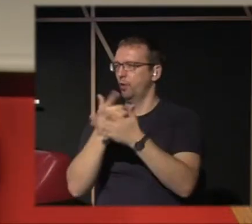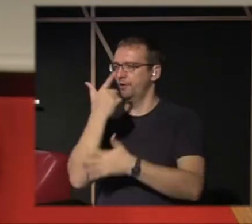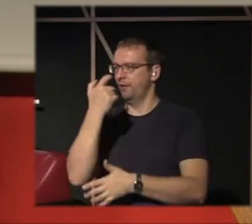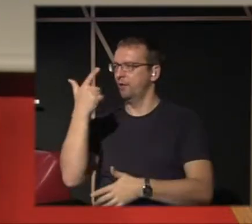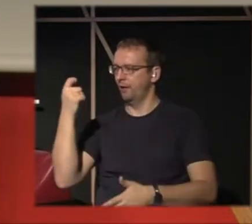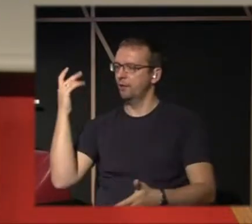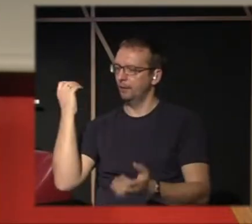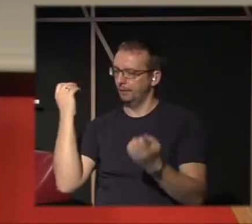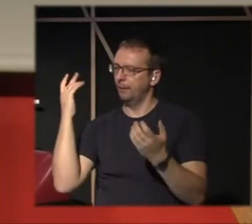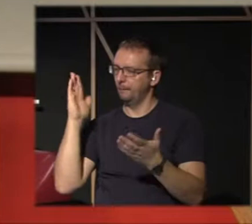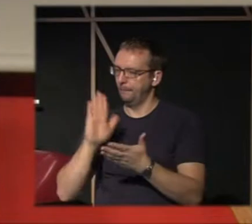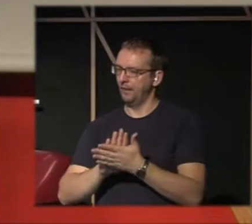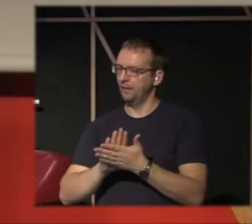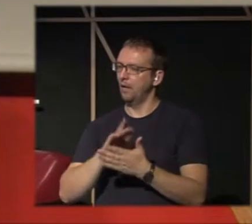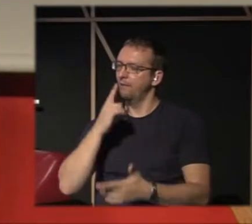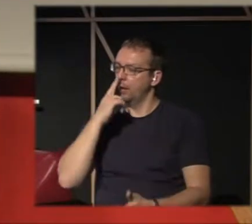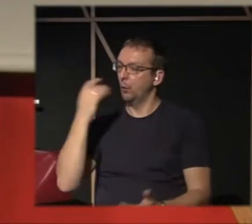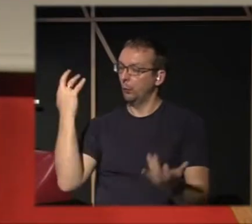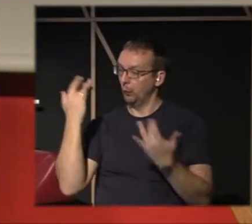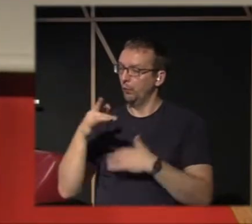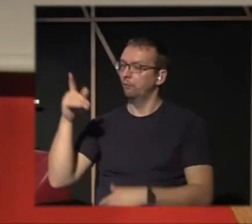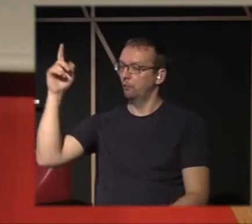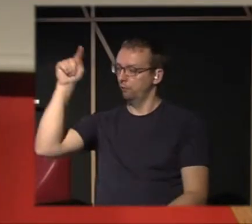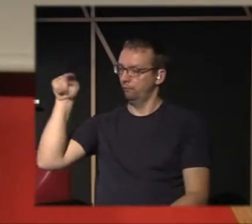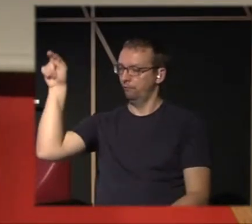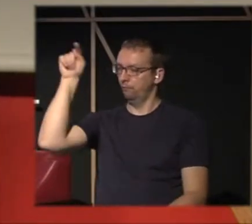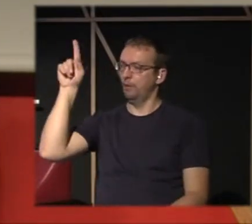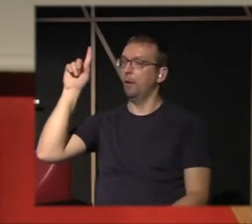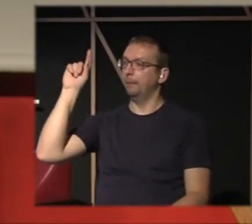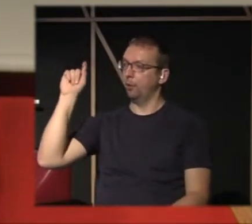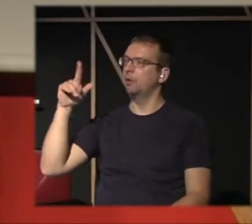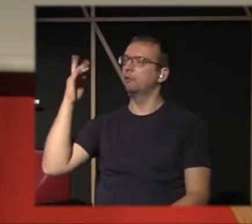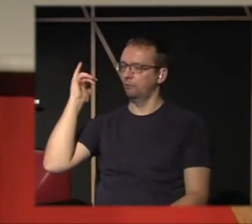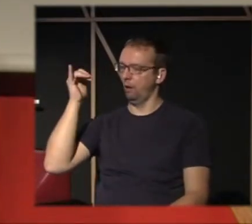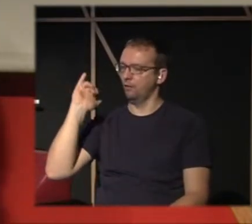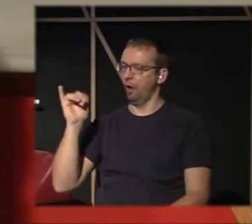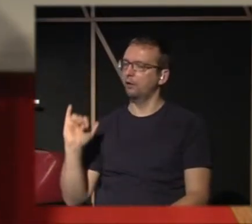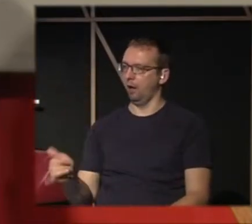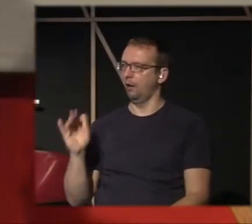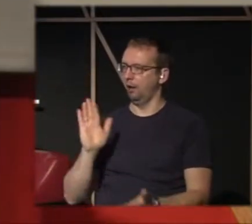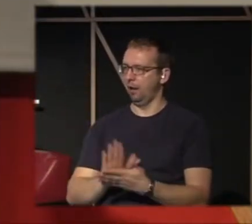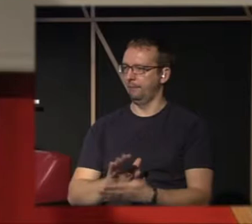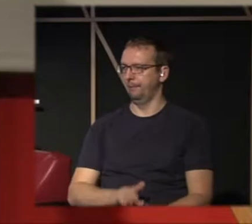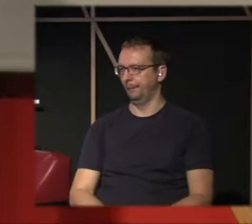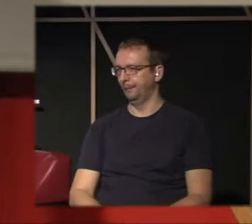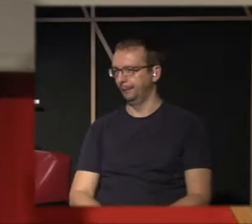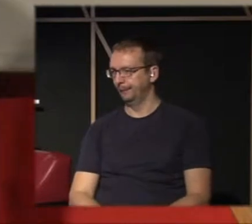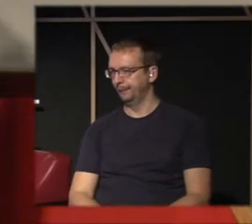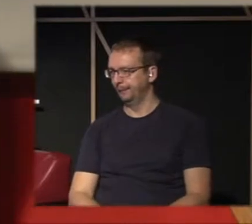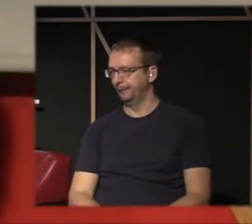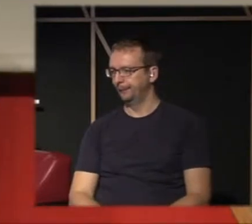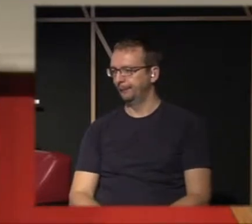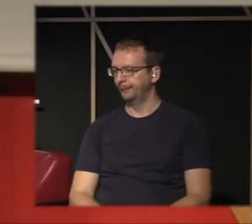transport is also underway and systems in place So from that side of